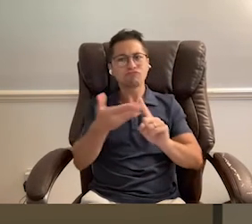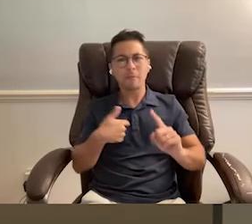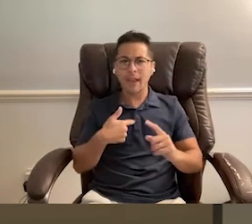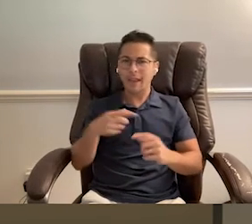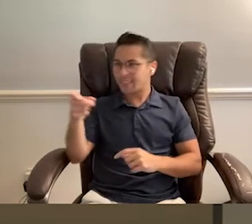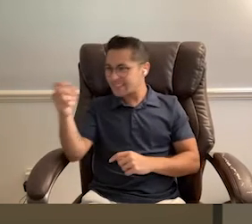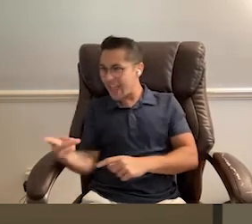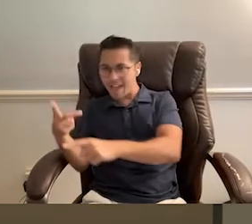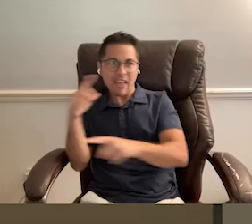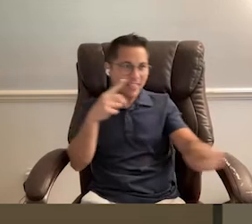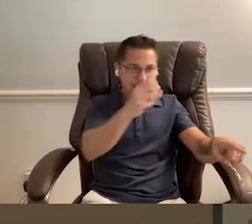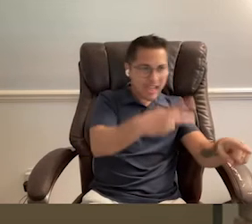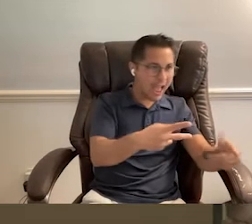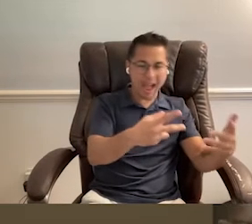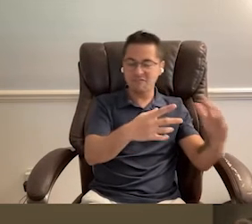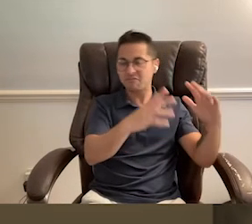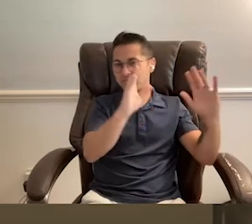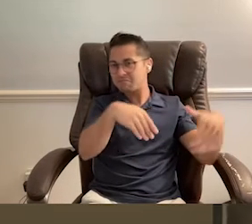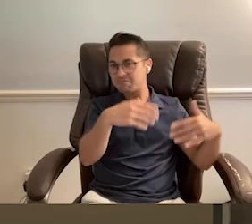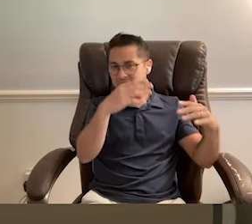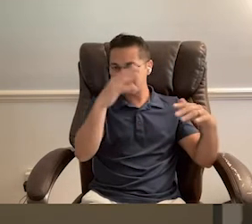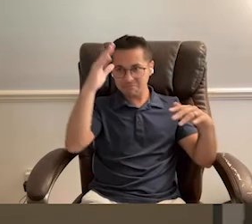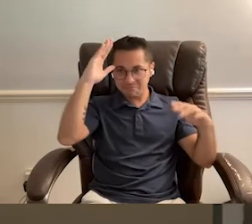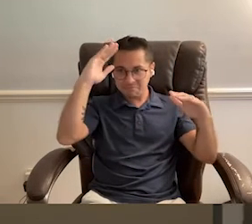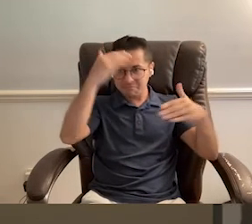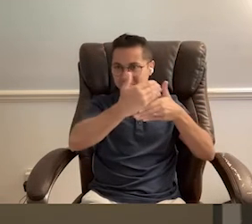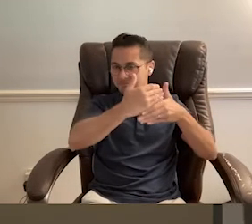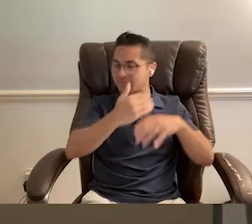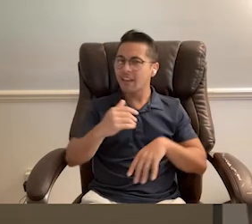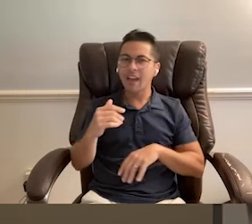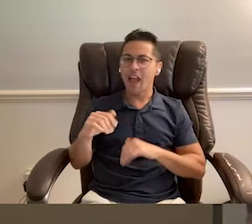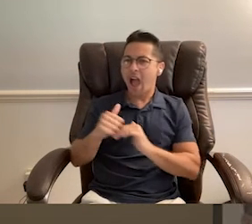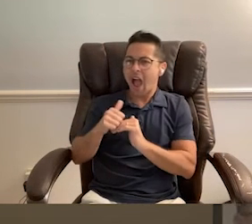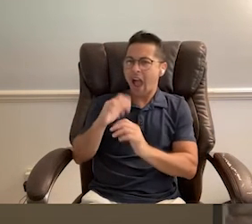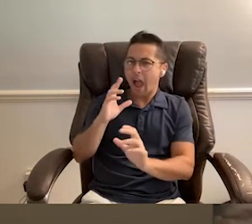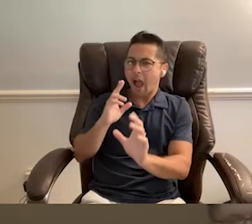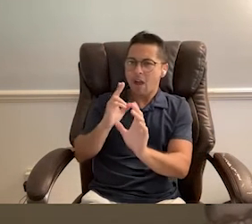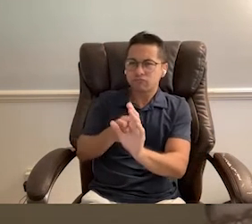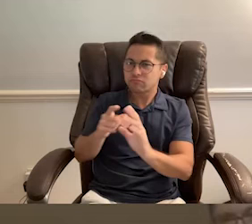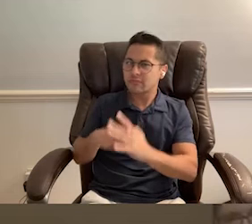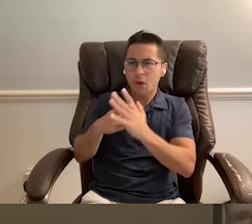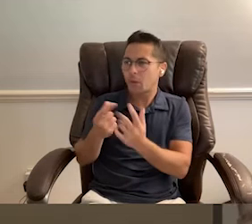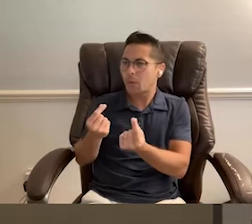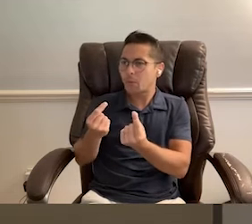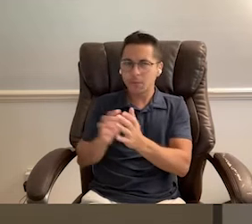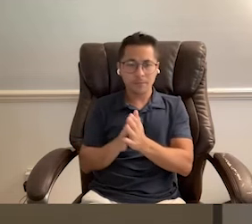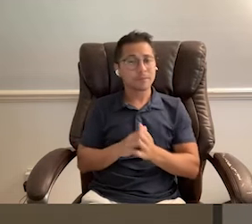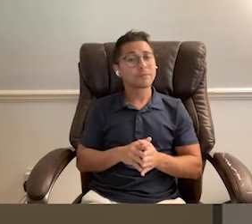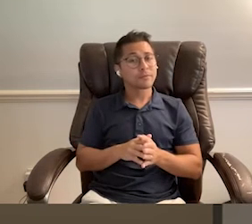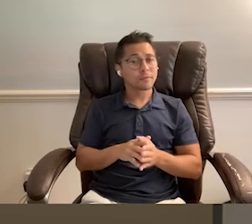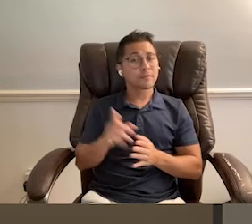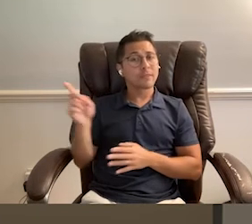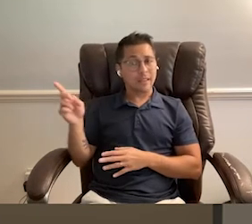it. I don't know where this half was. How does an account work? How do I get started? Where do I go, right? So, ableunited.com is our website. Remember,